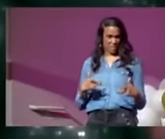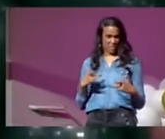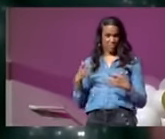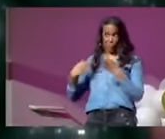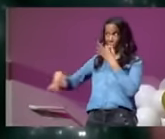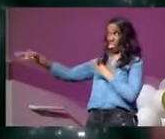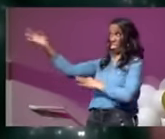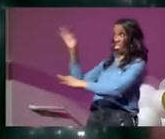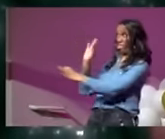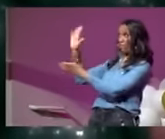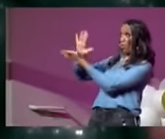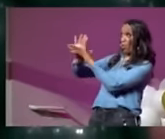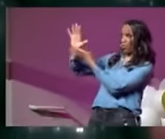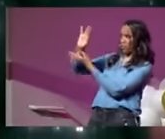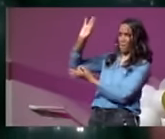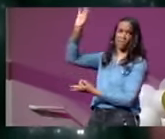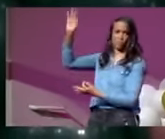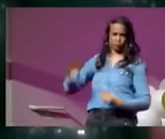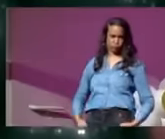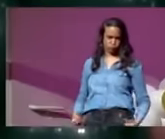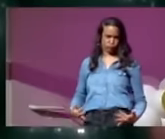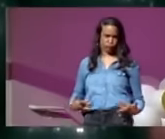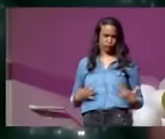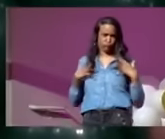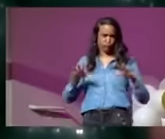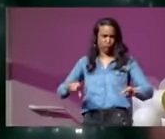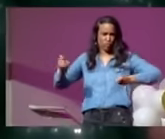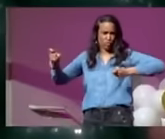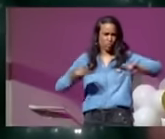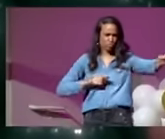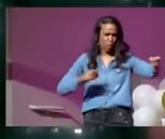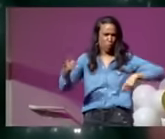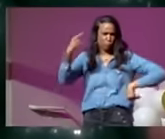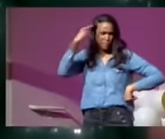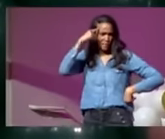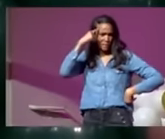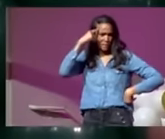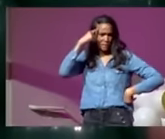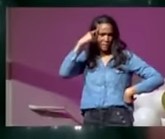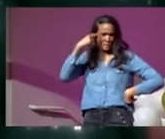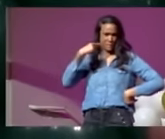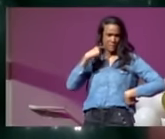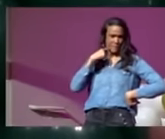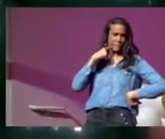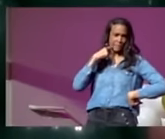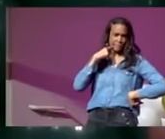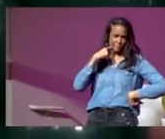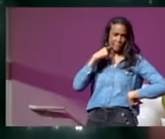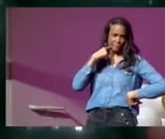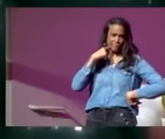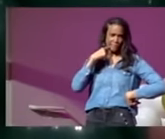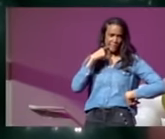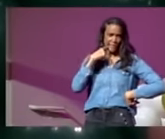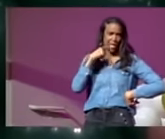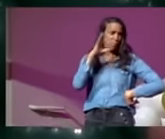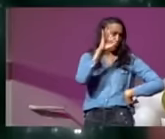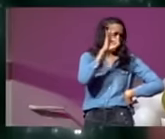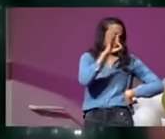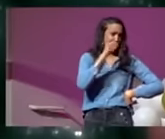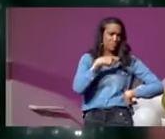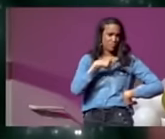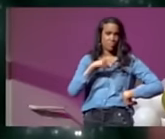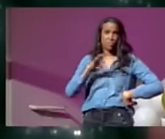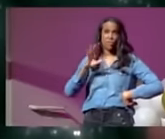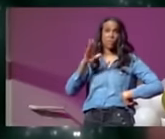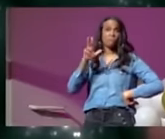Fill me with your Holy Spirit. Take over my mind and my mouth and this message, and let